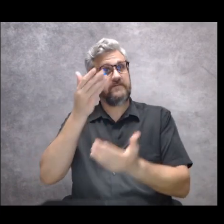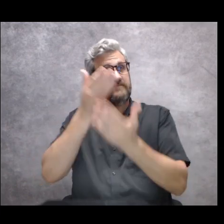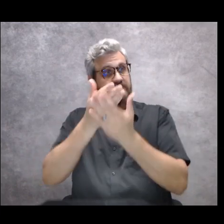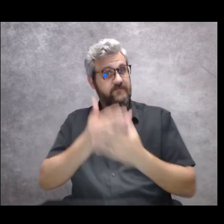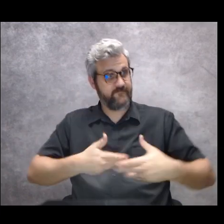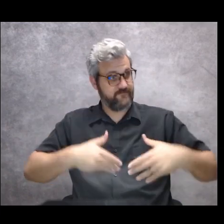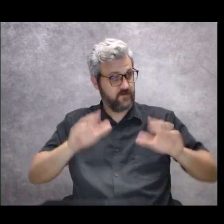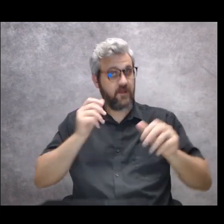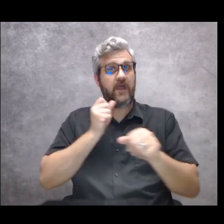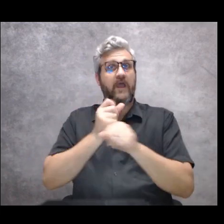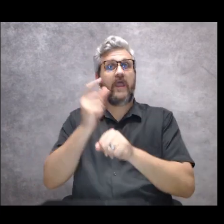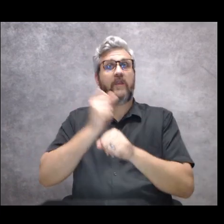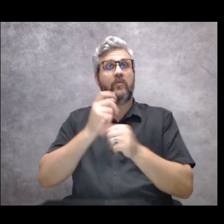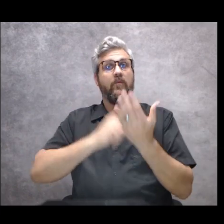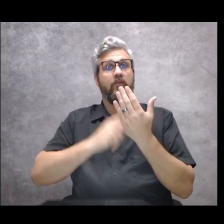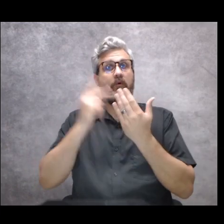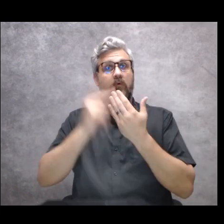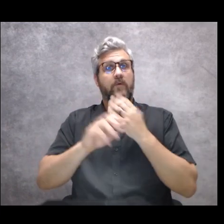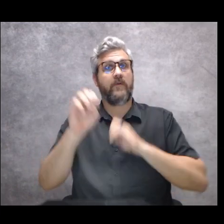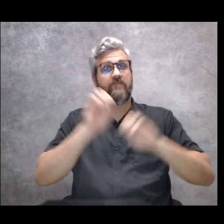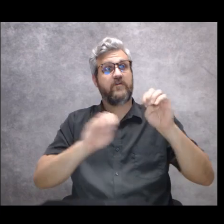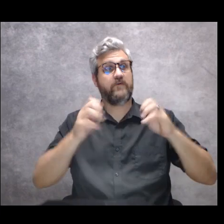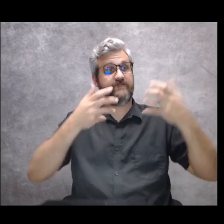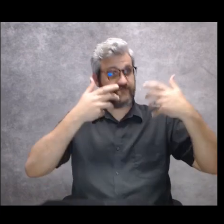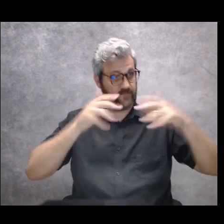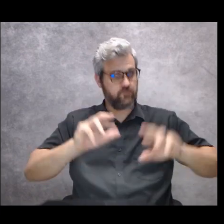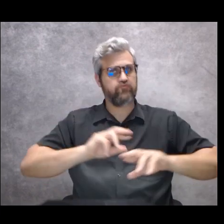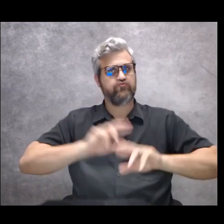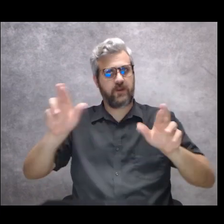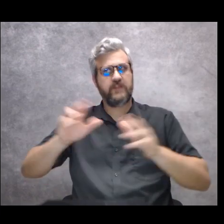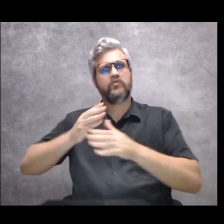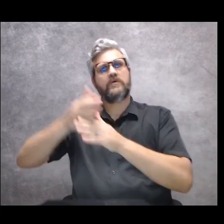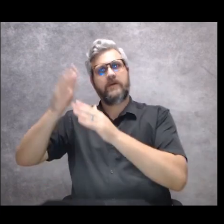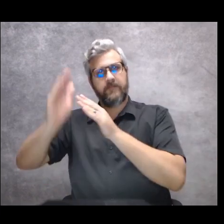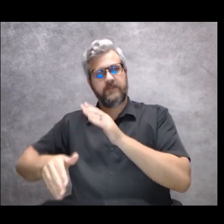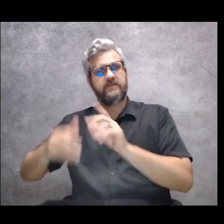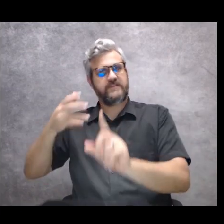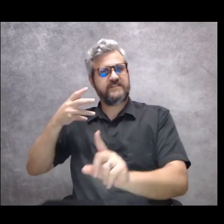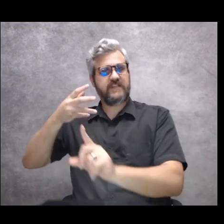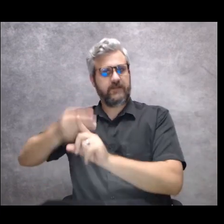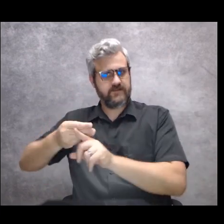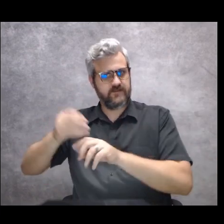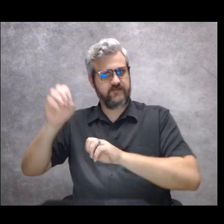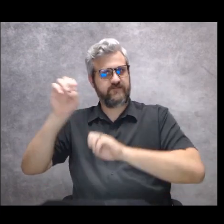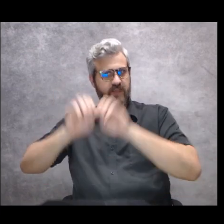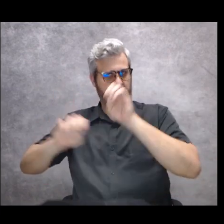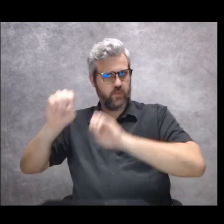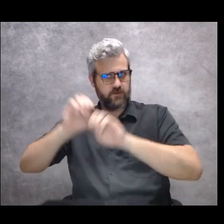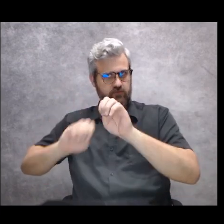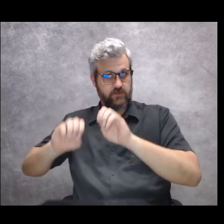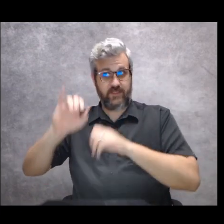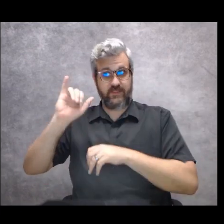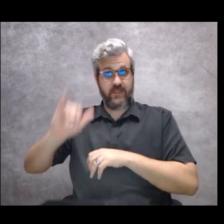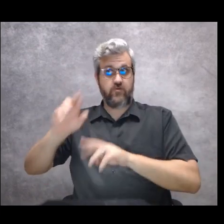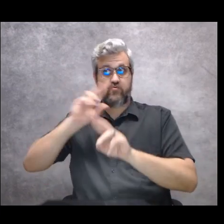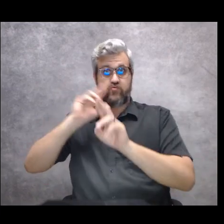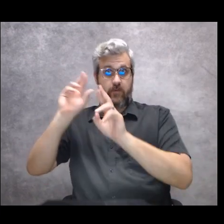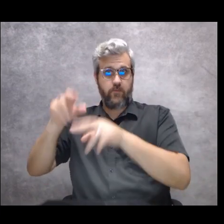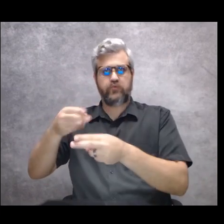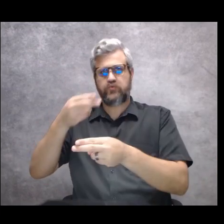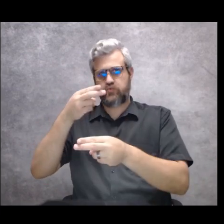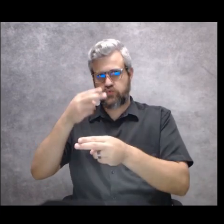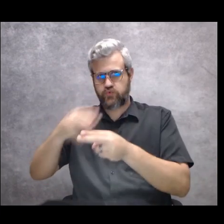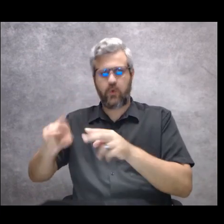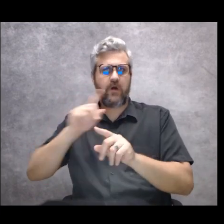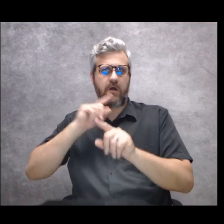summative evaluation. The GT Summative Evaluation Report is a short answer Google form. The report can't be